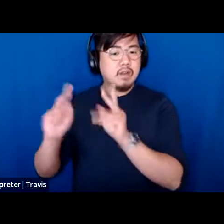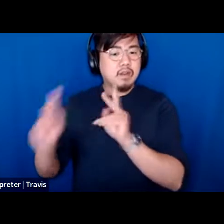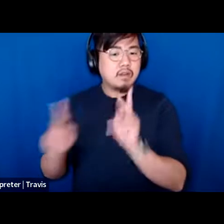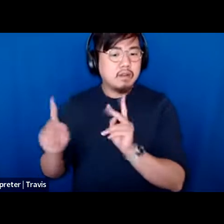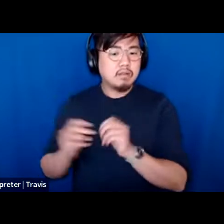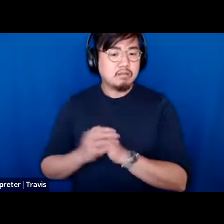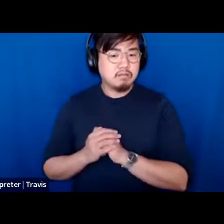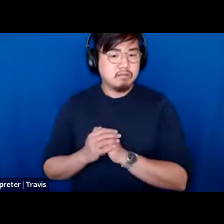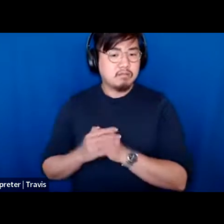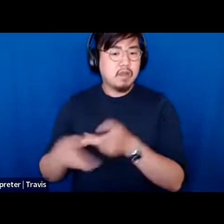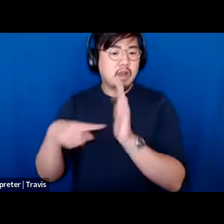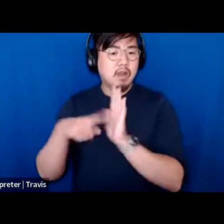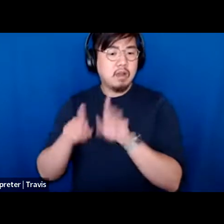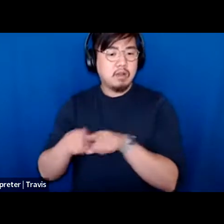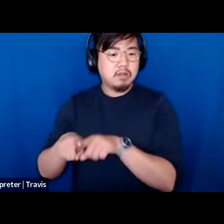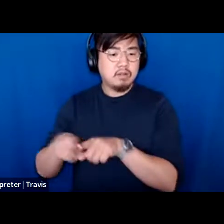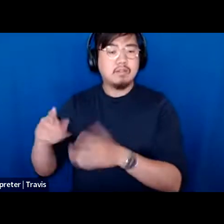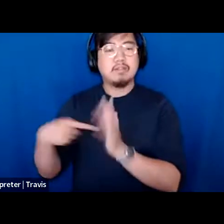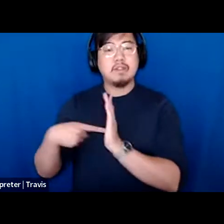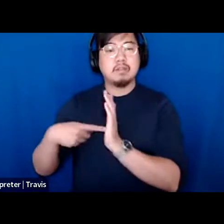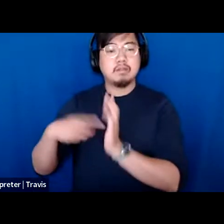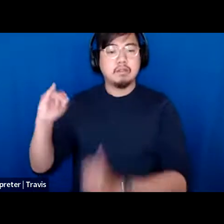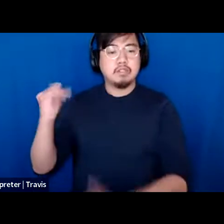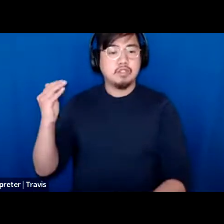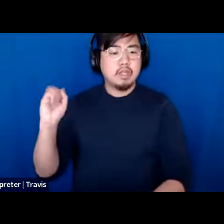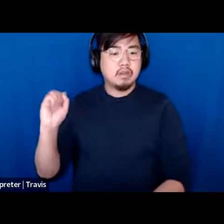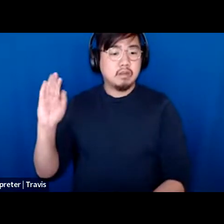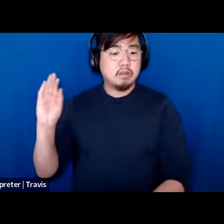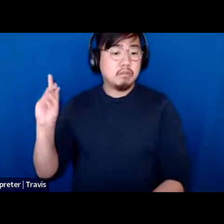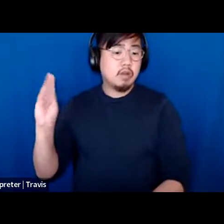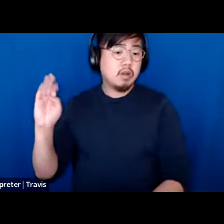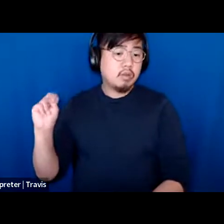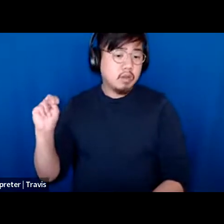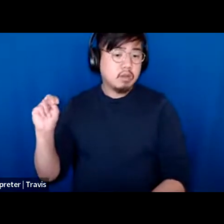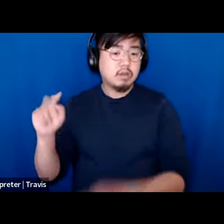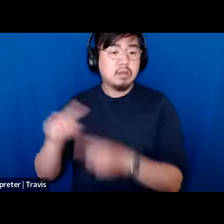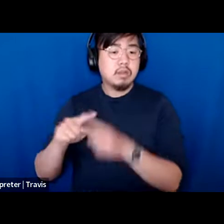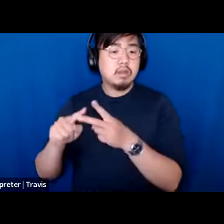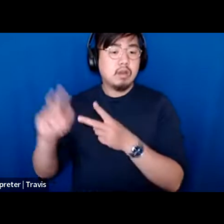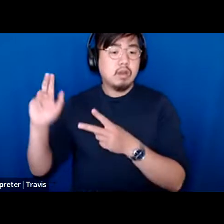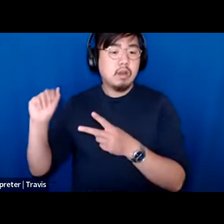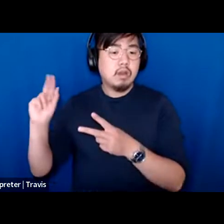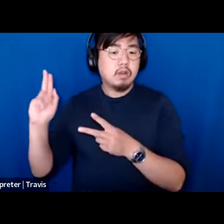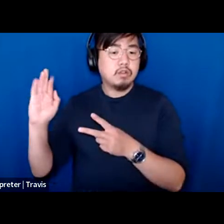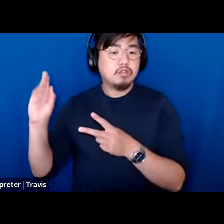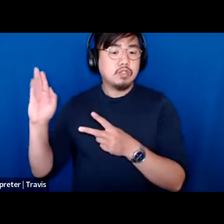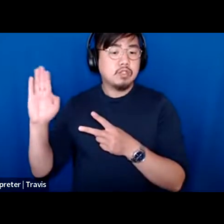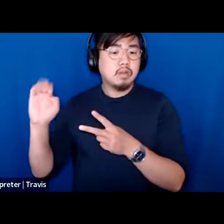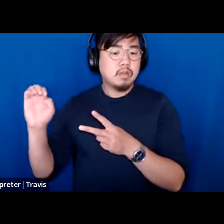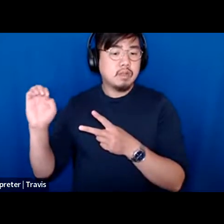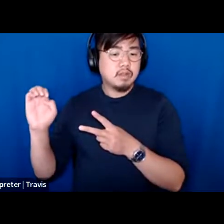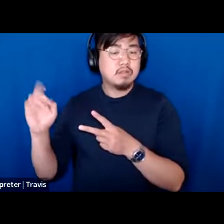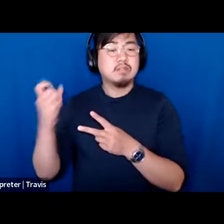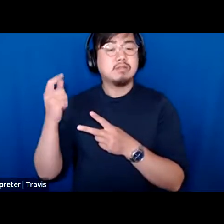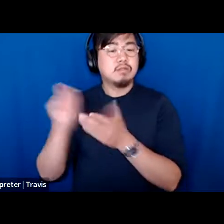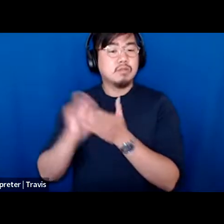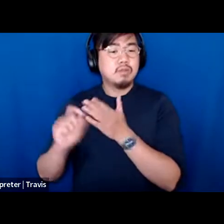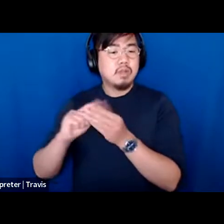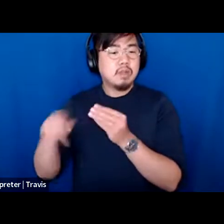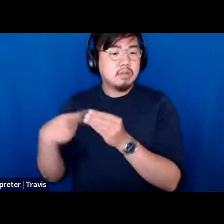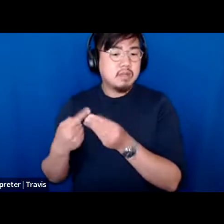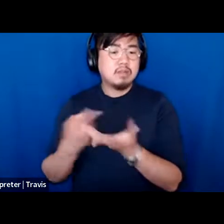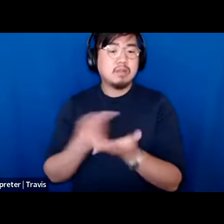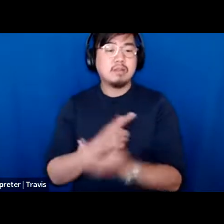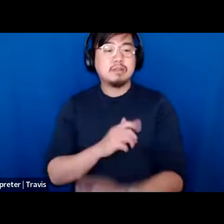clarify historical teachings on suffering, impermanence, compassion, and sensuality. This will be an